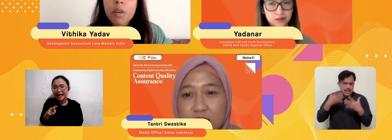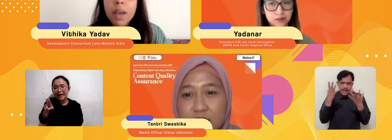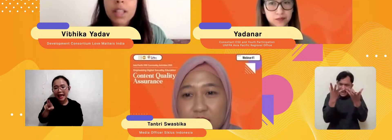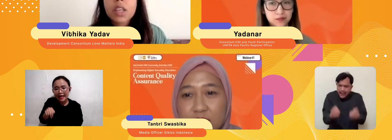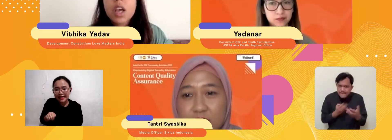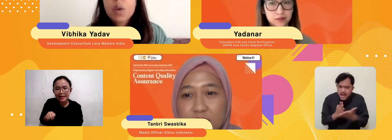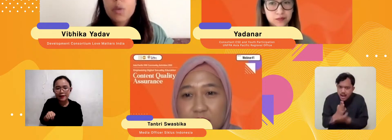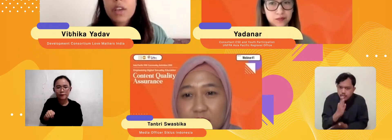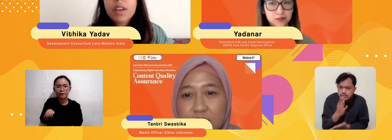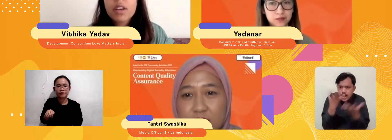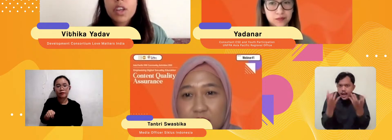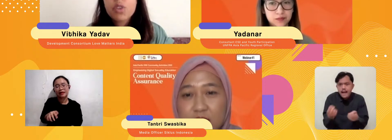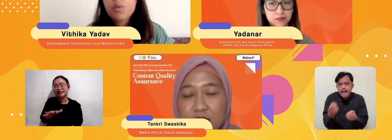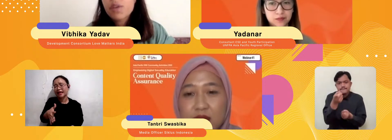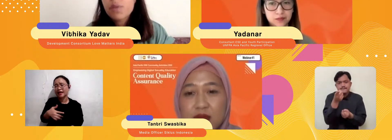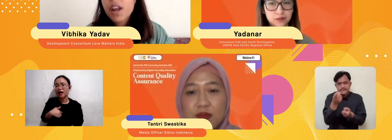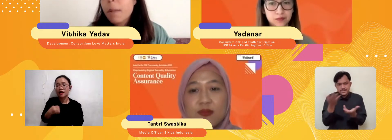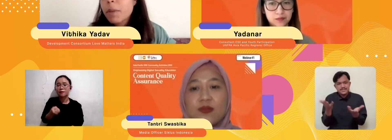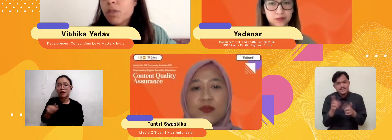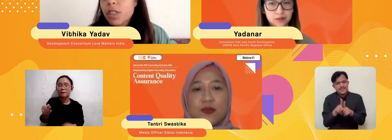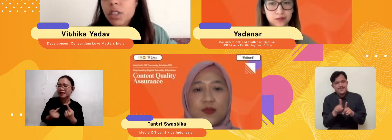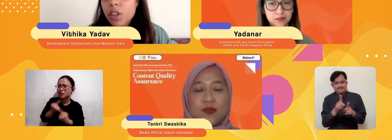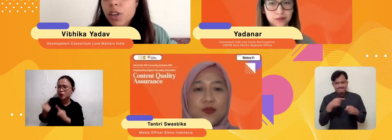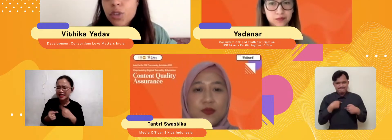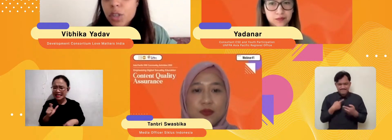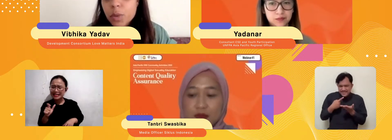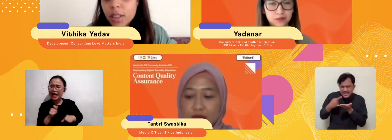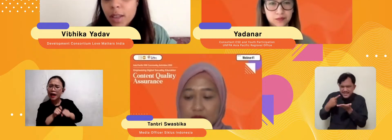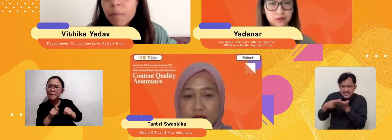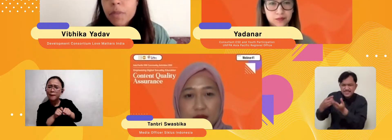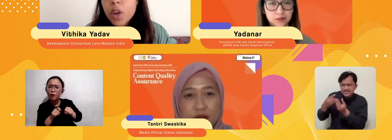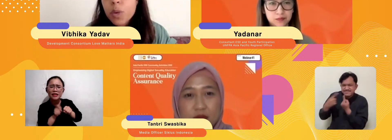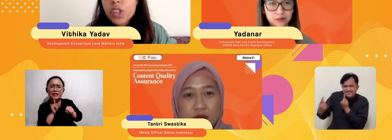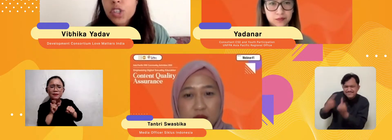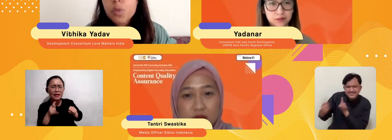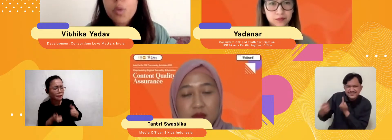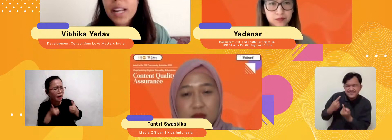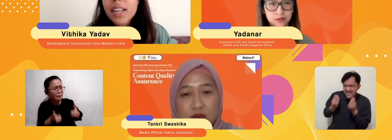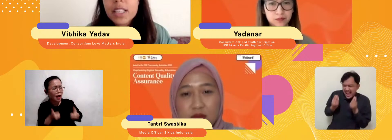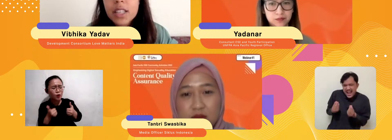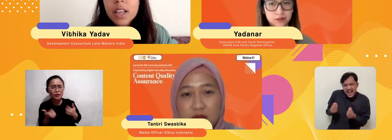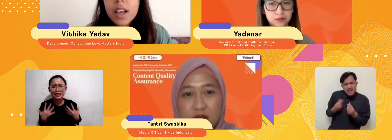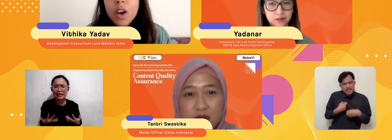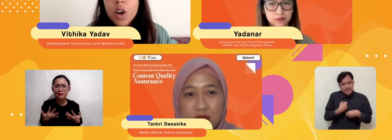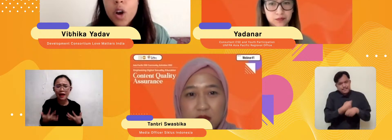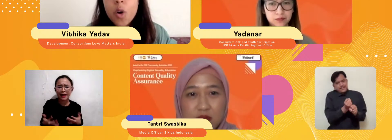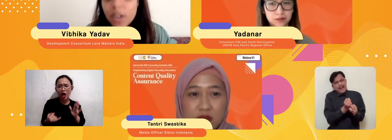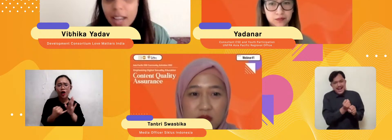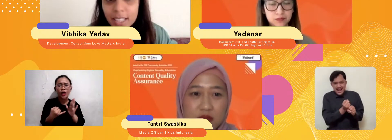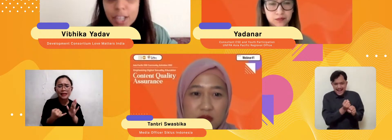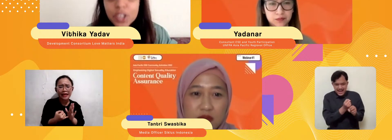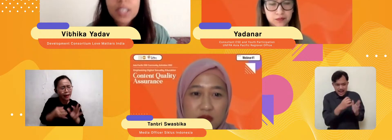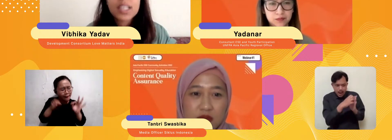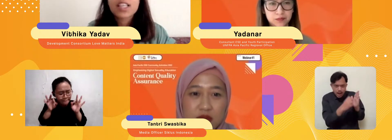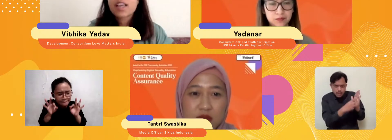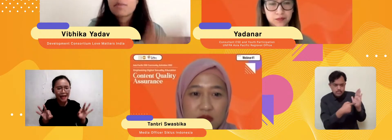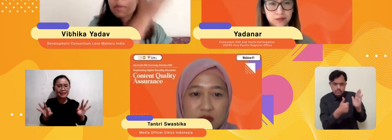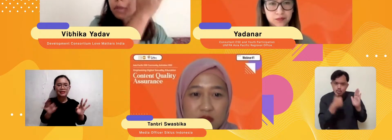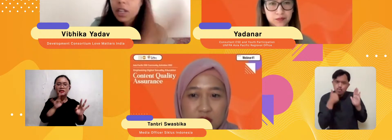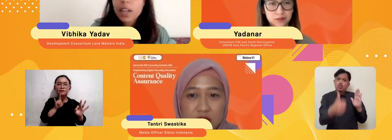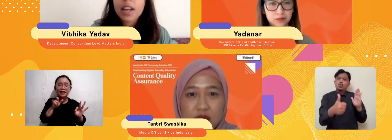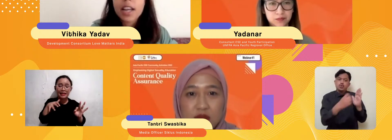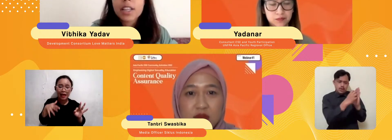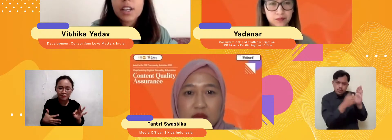of the formats wherein we are happy to discuss solutions with them, which is to whitelist organizations, and there